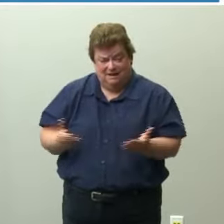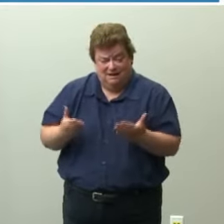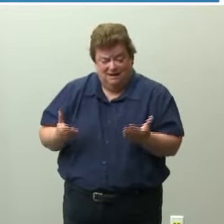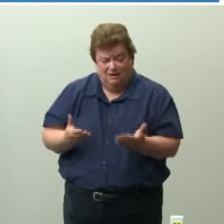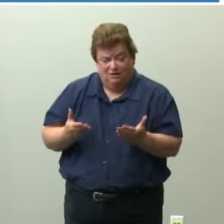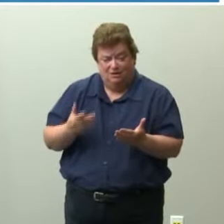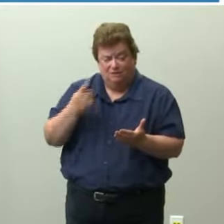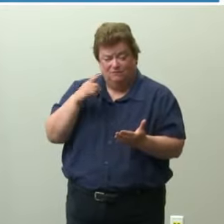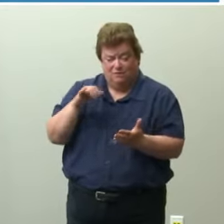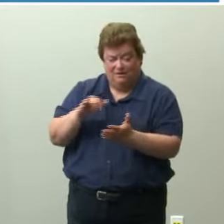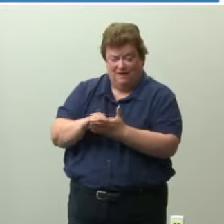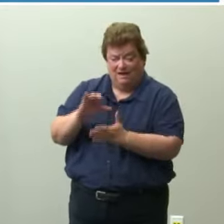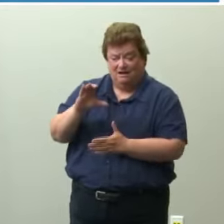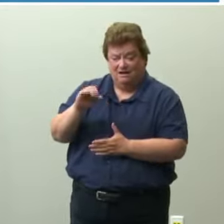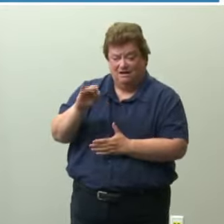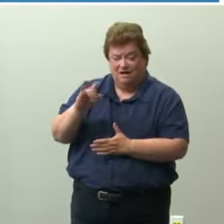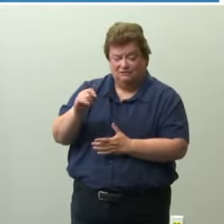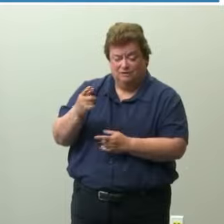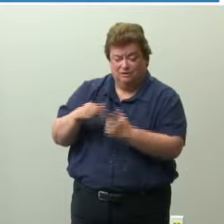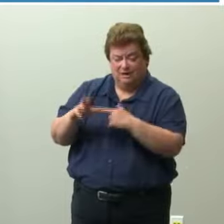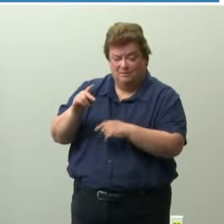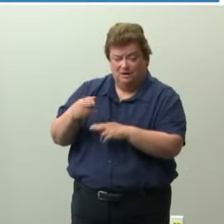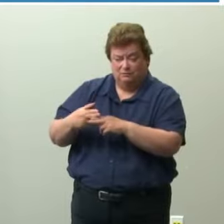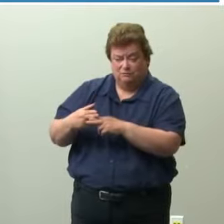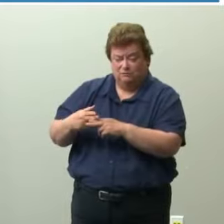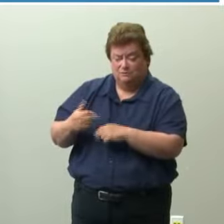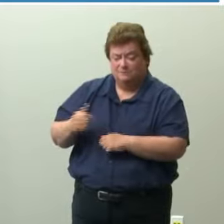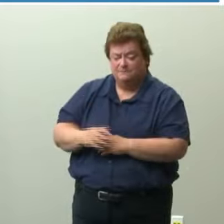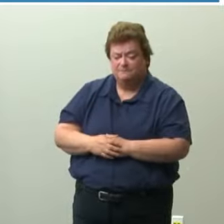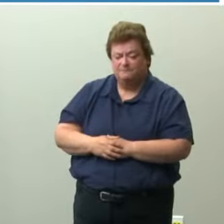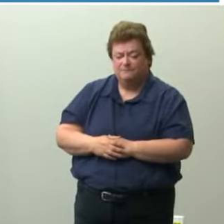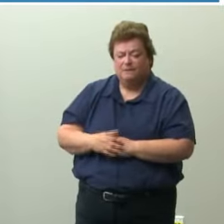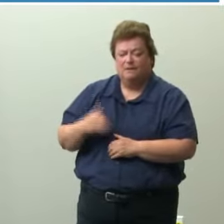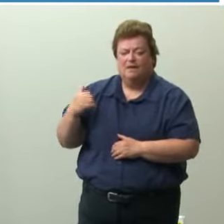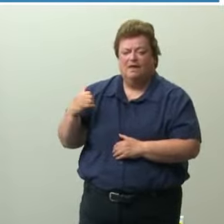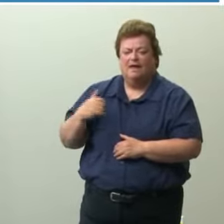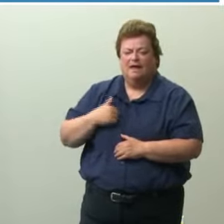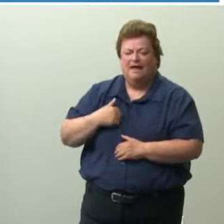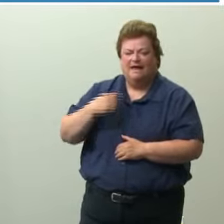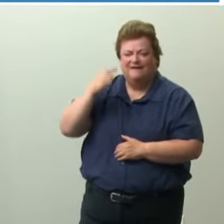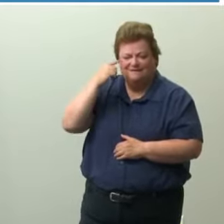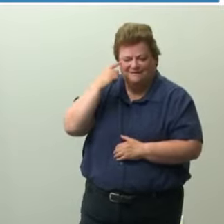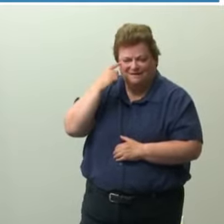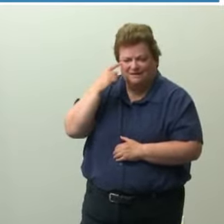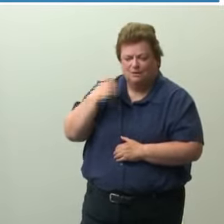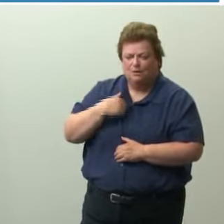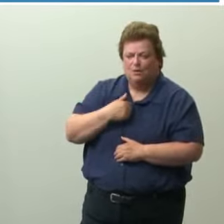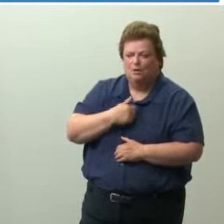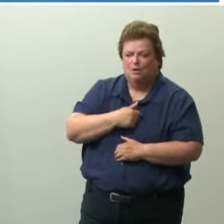this concert coming up? Do you recommend that? I think we will